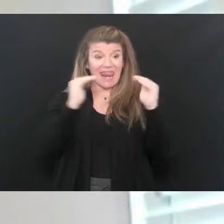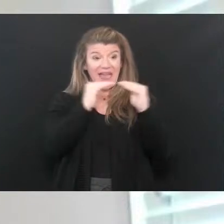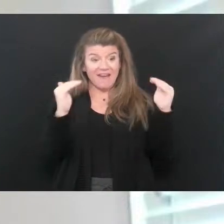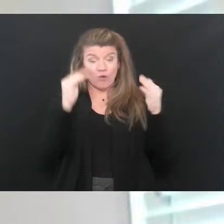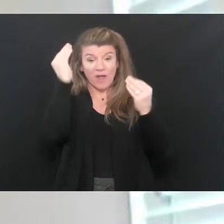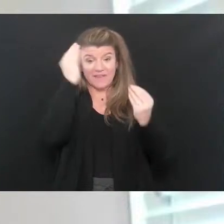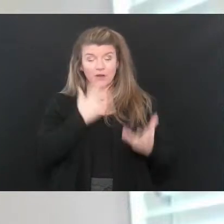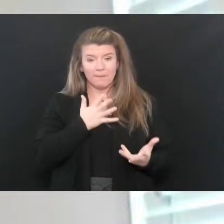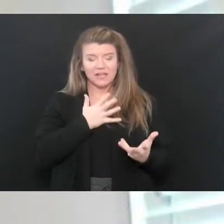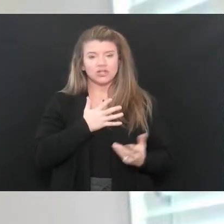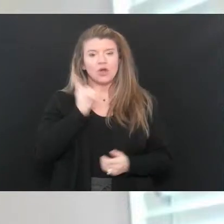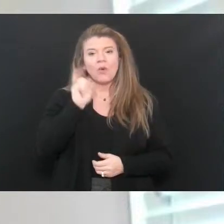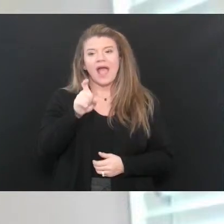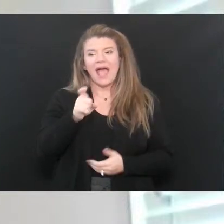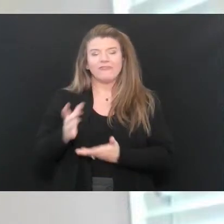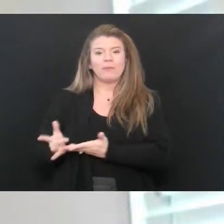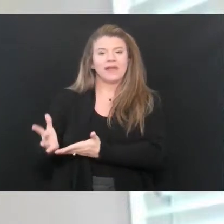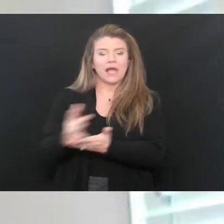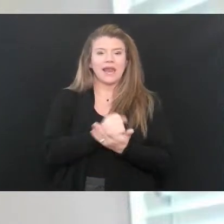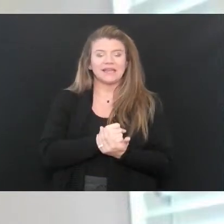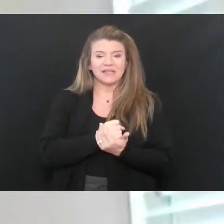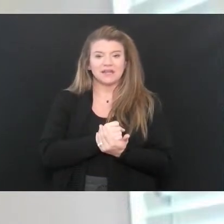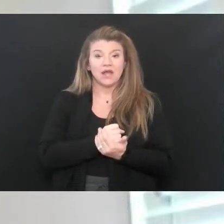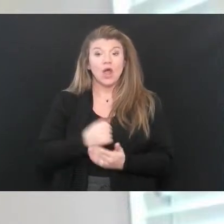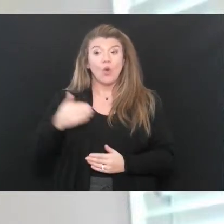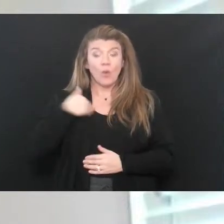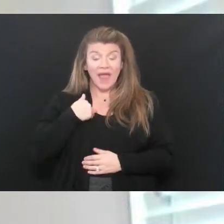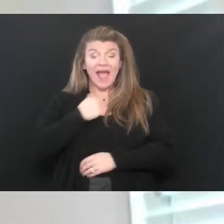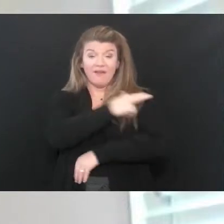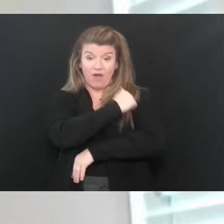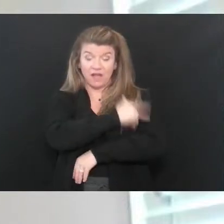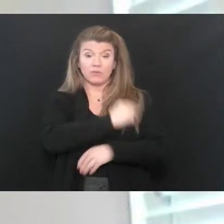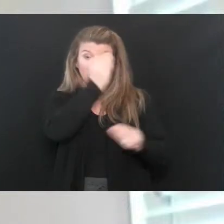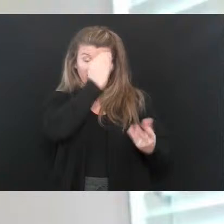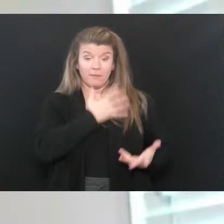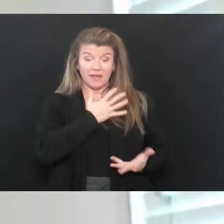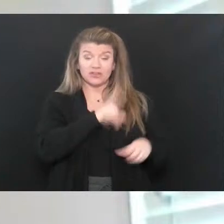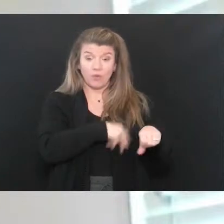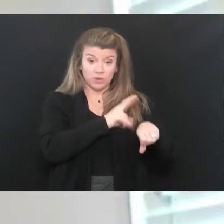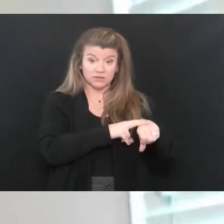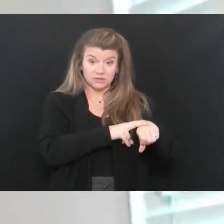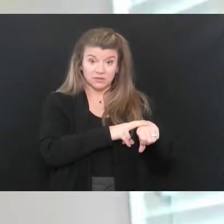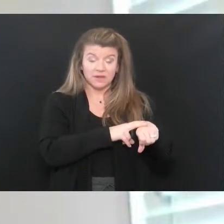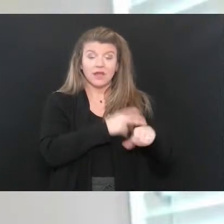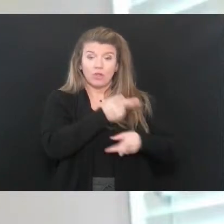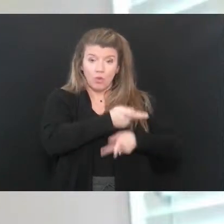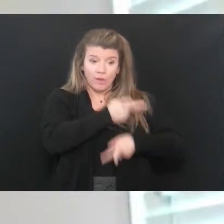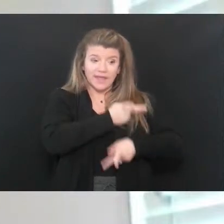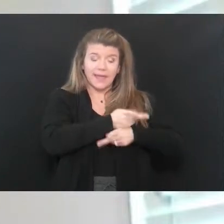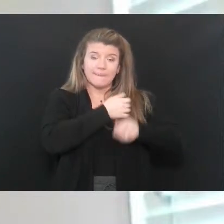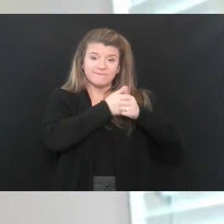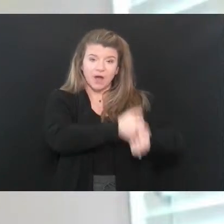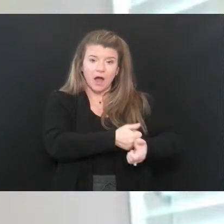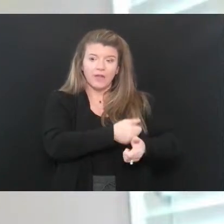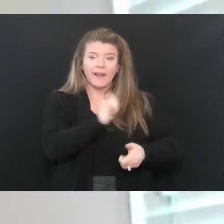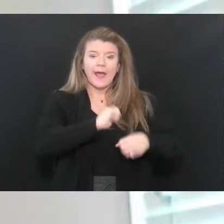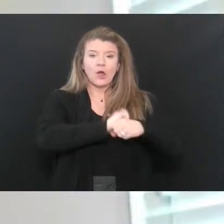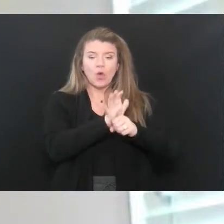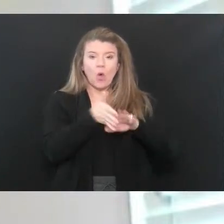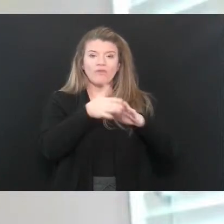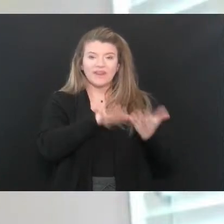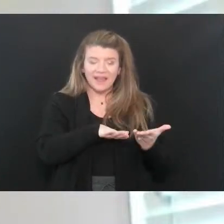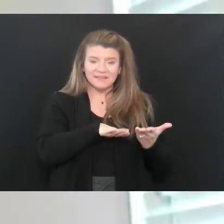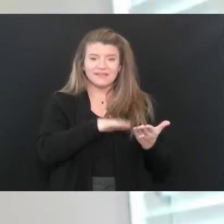that information would have to be collected. We do have hospital data, of course, that we do keep track of as far as COVID deaths